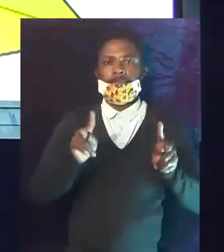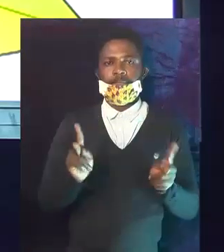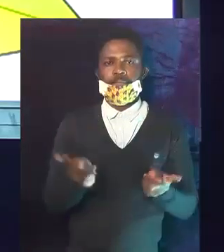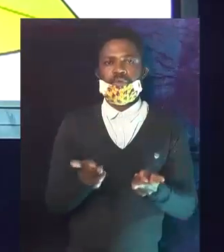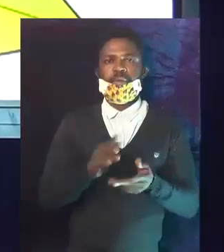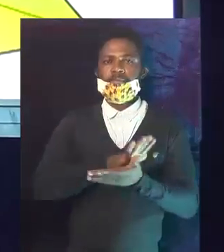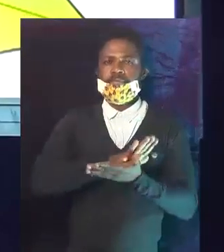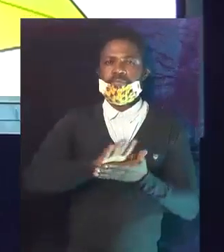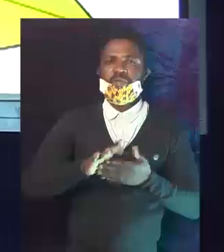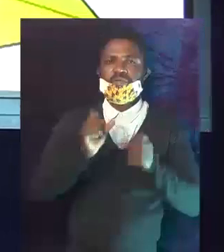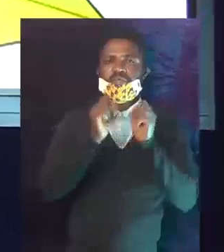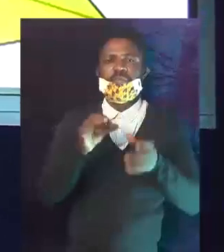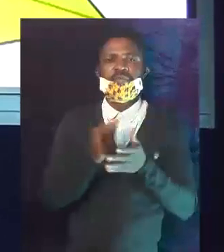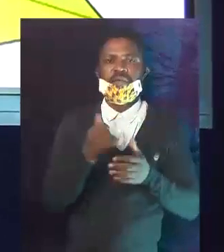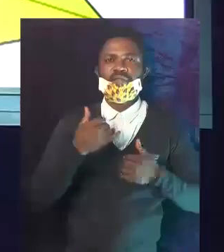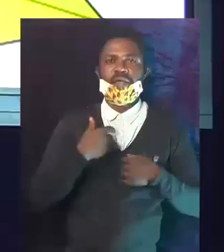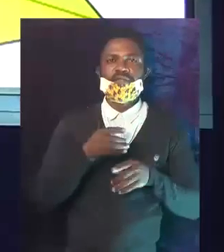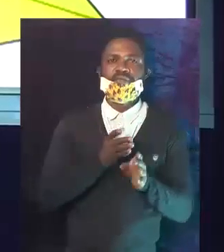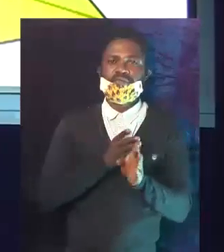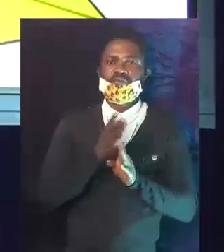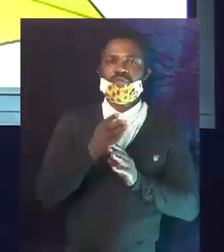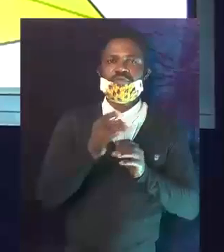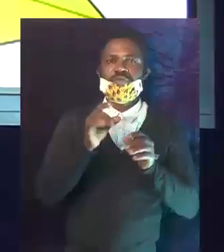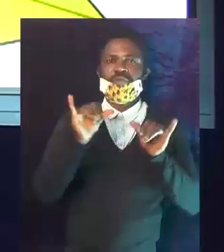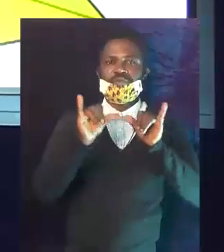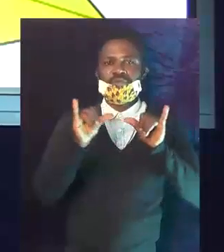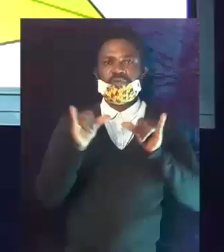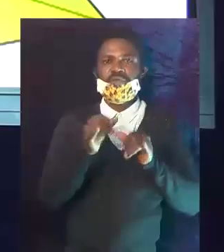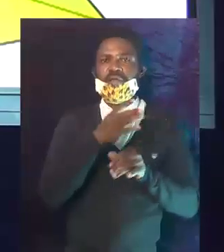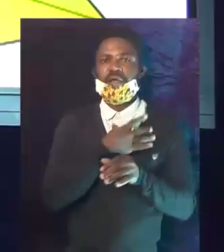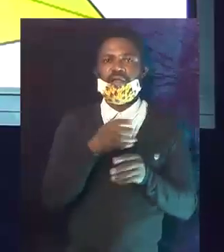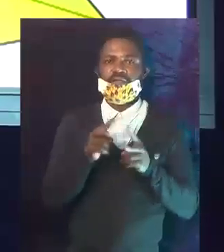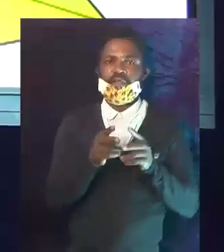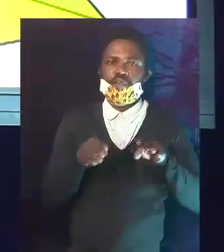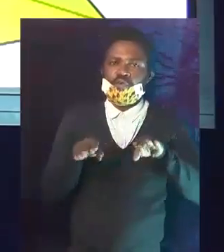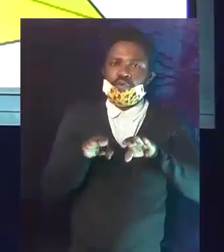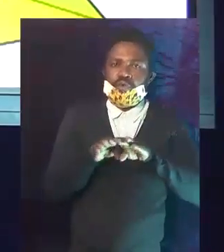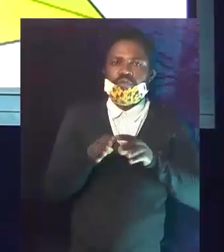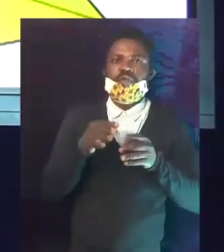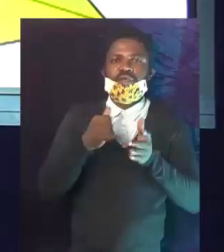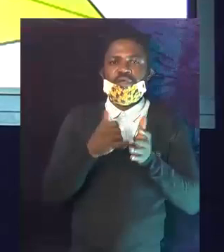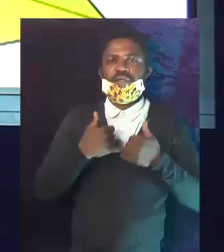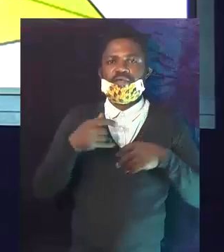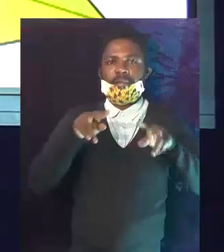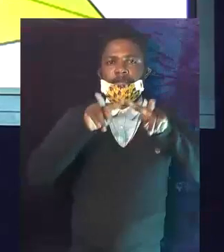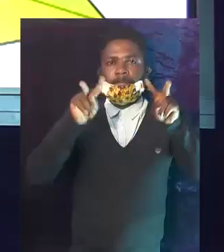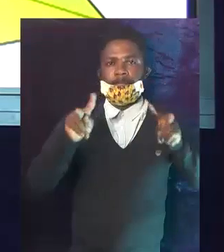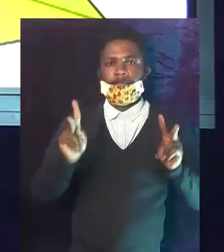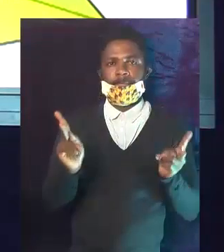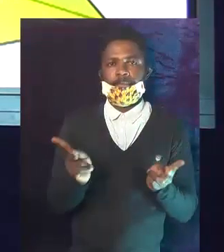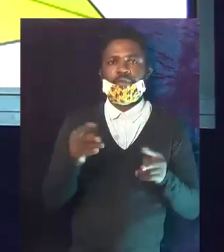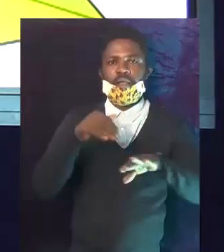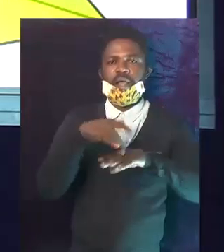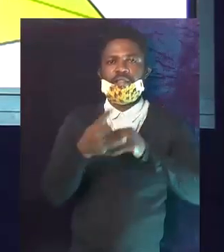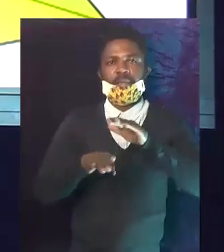plane shape that has straight sides and the sides are closed. So it has a polygon at the